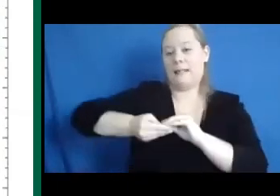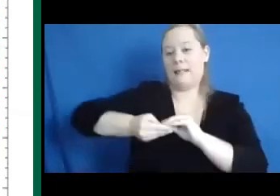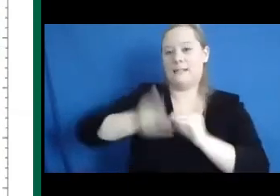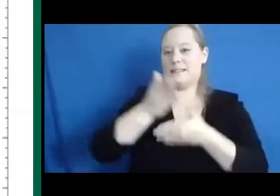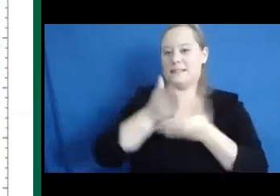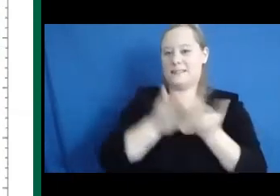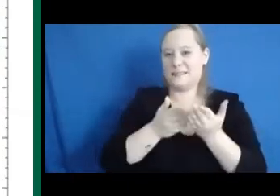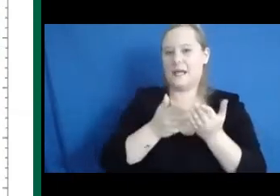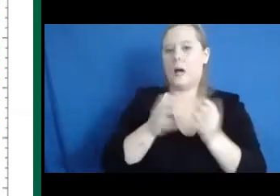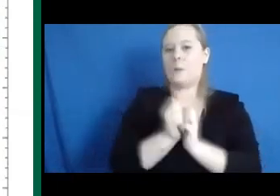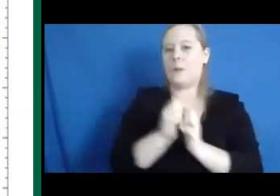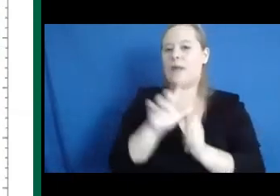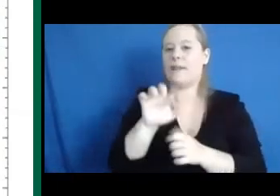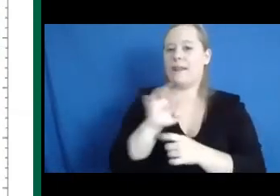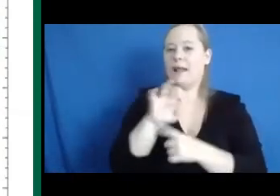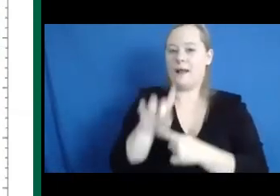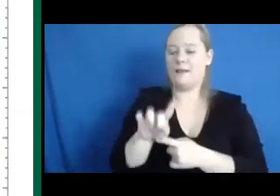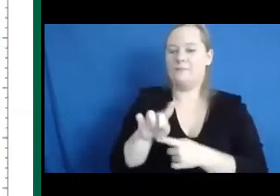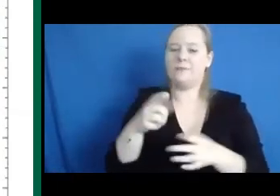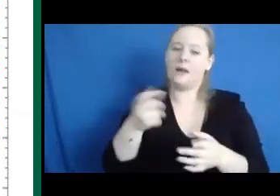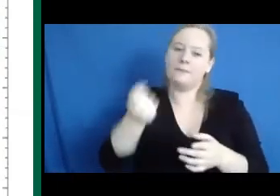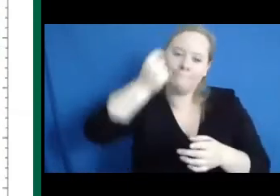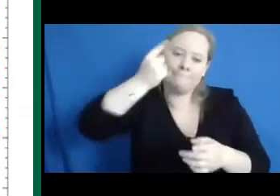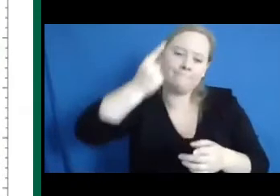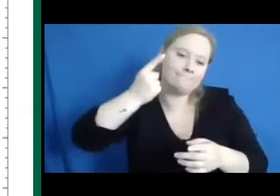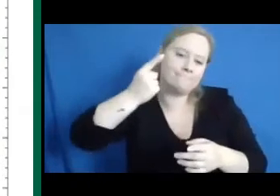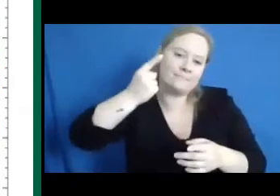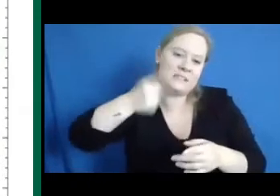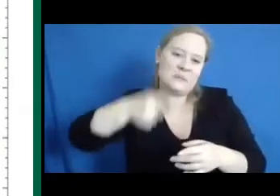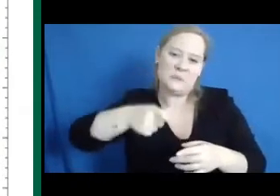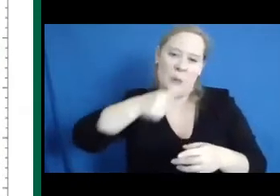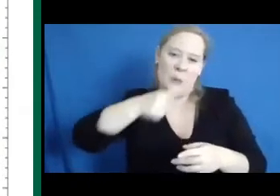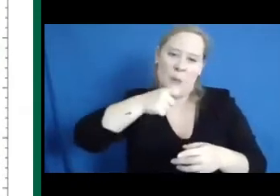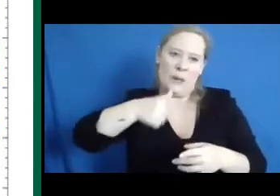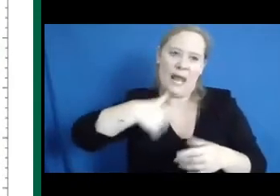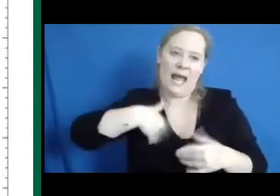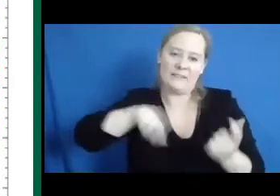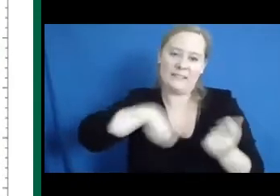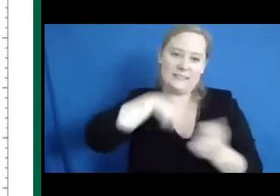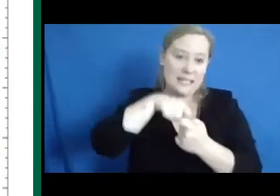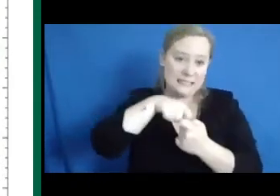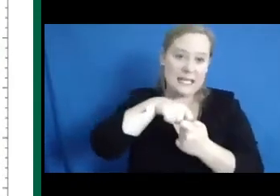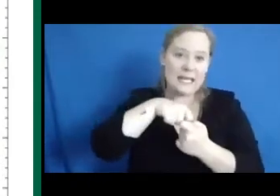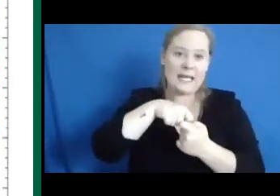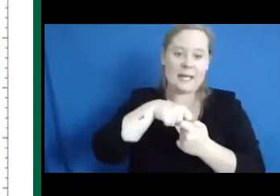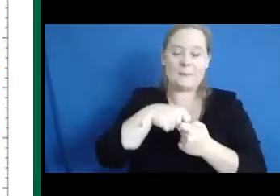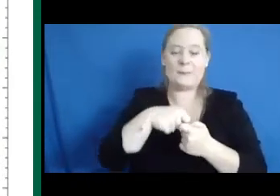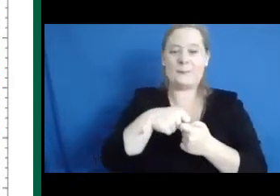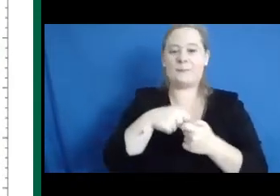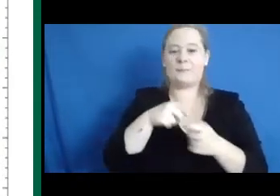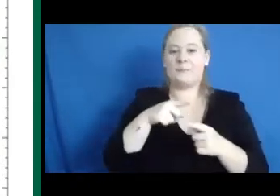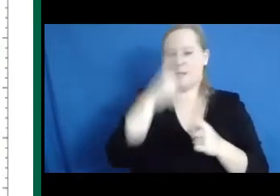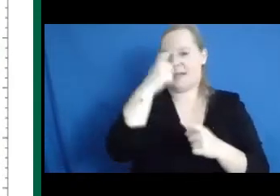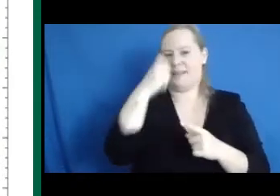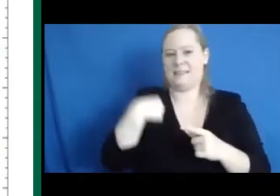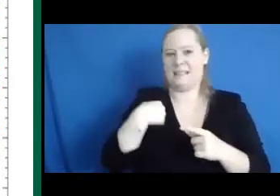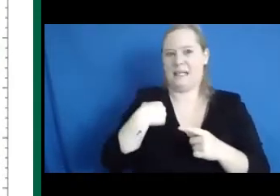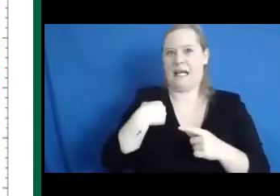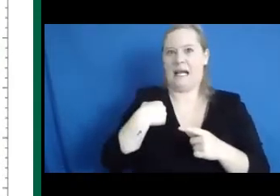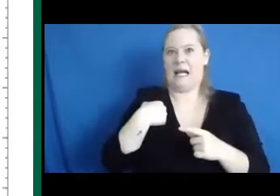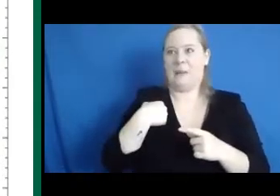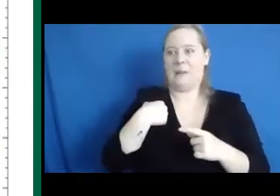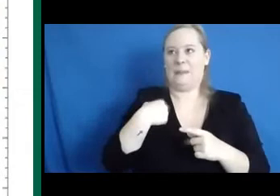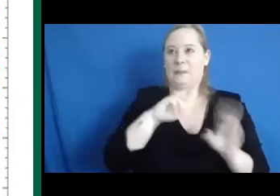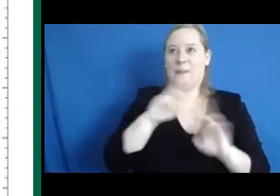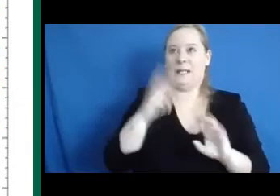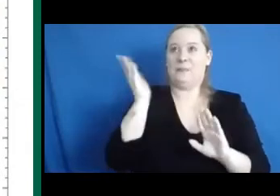lead. I realize that these don't have the exact same elements. That's because I hadn't worked this up to present today, but I thought,